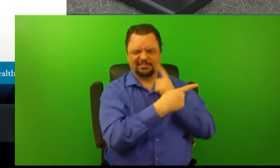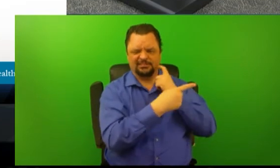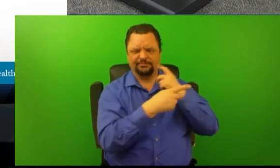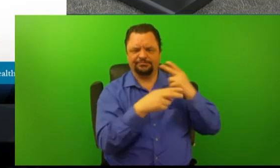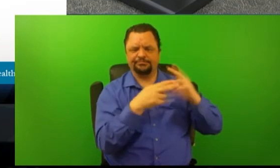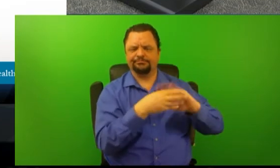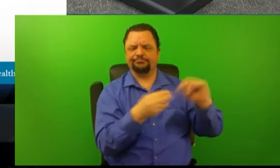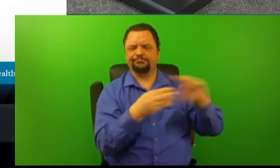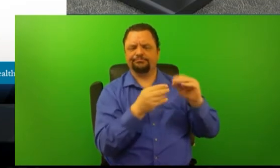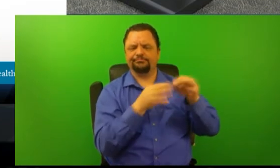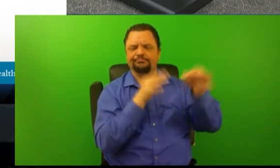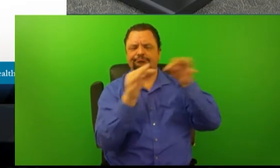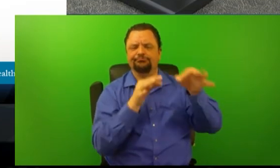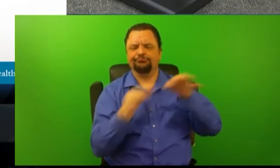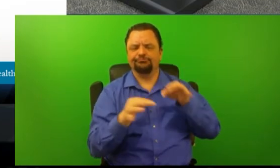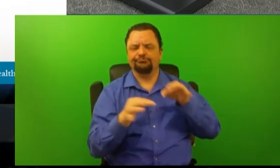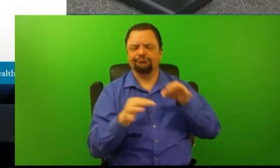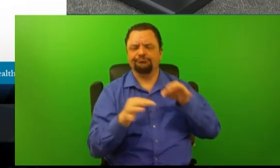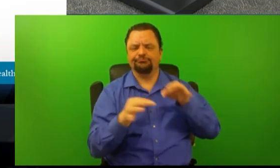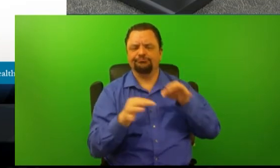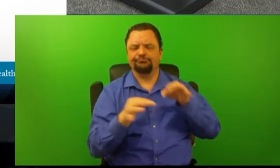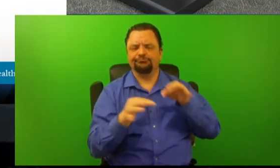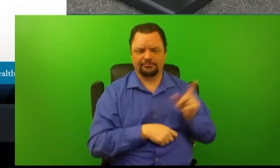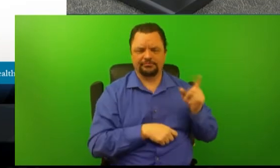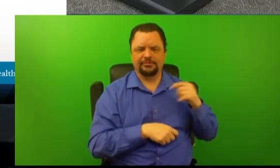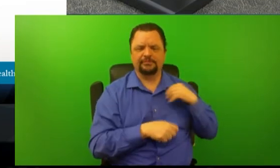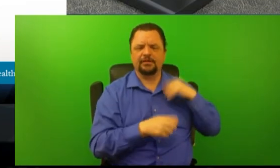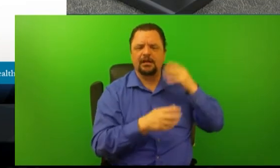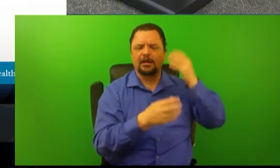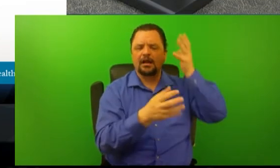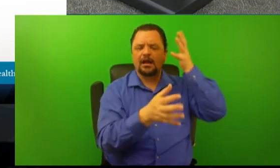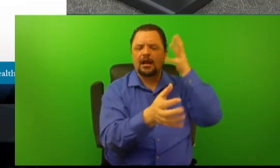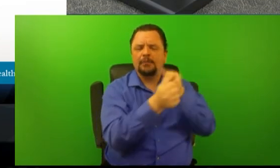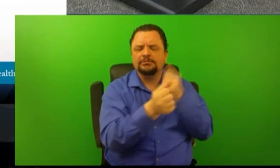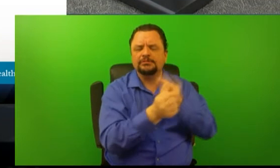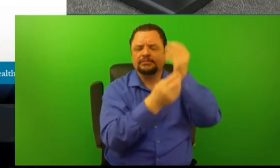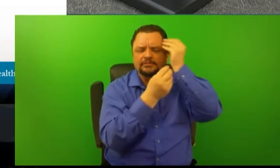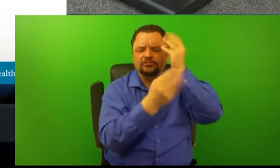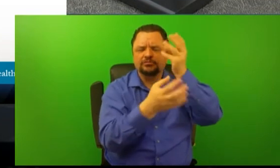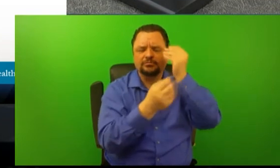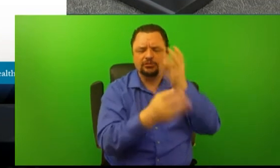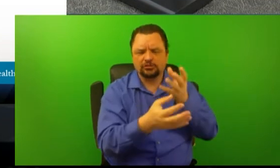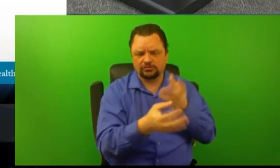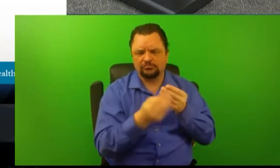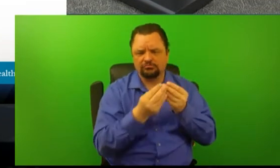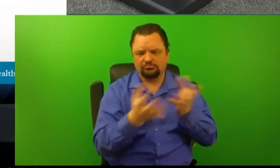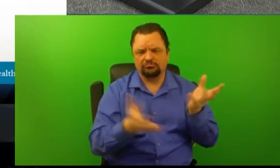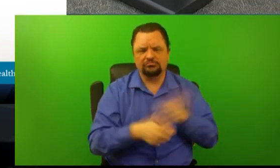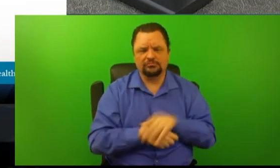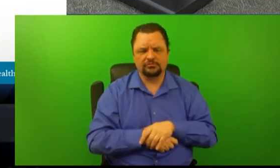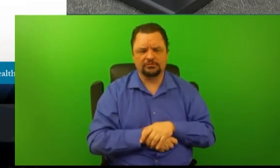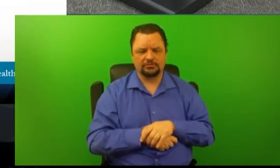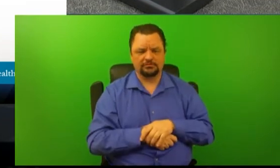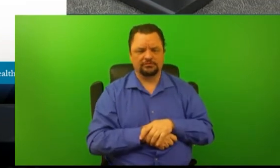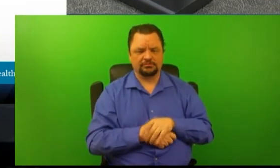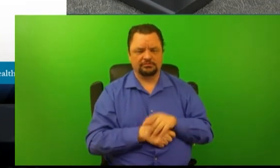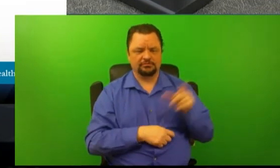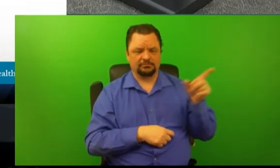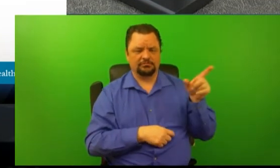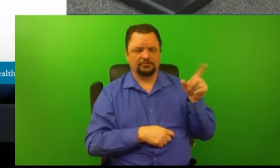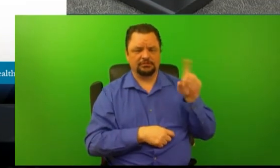The CDPHE has determined as of February 11th that they are moving over to more of a